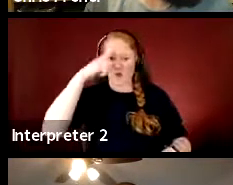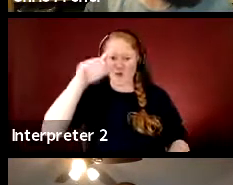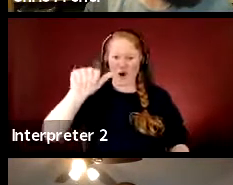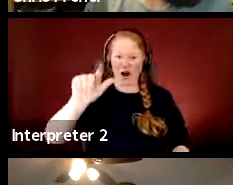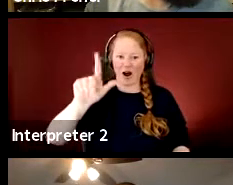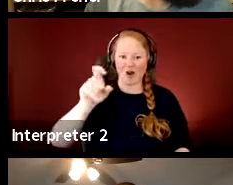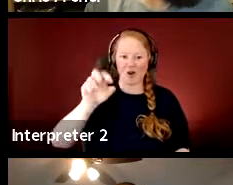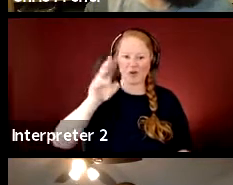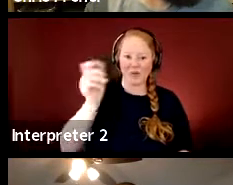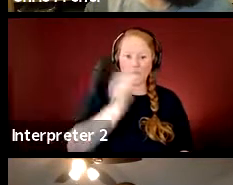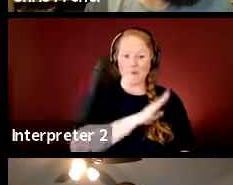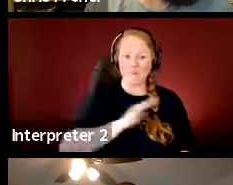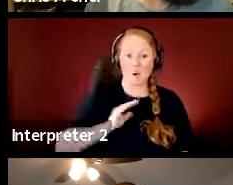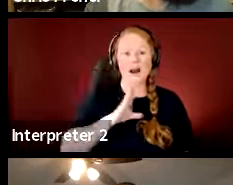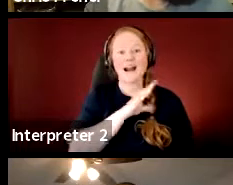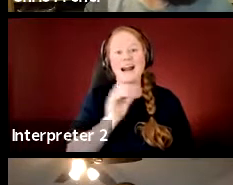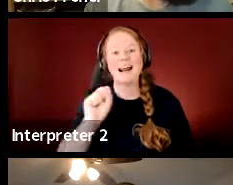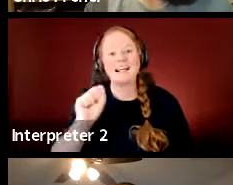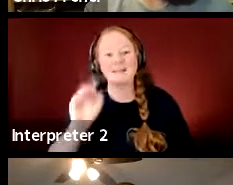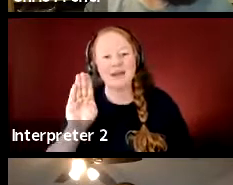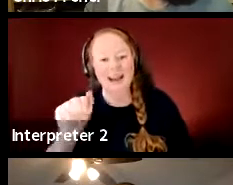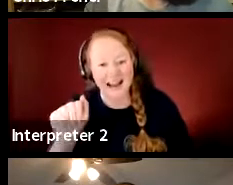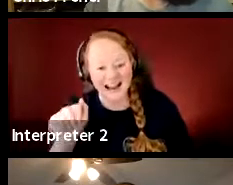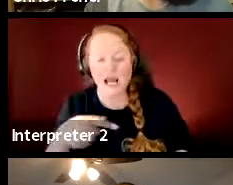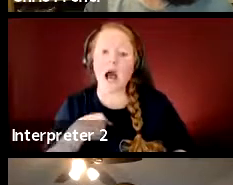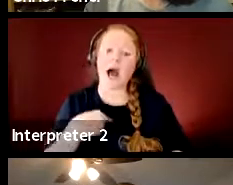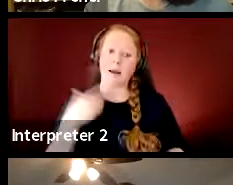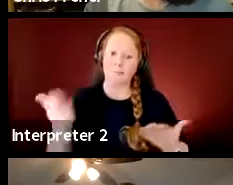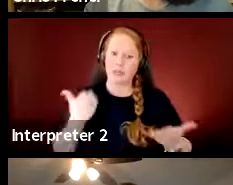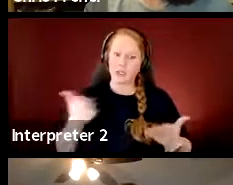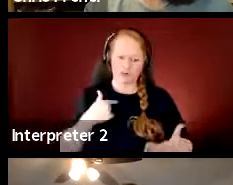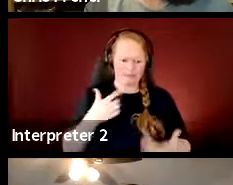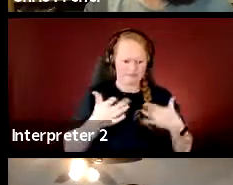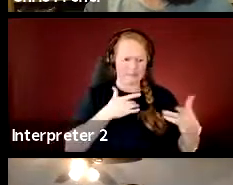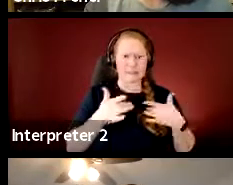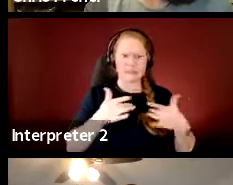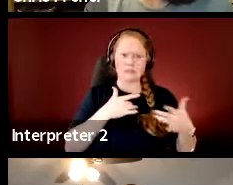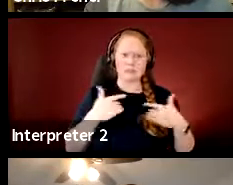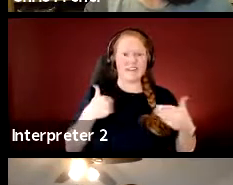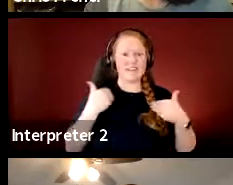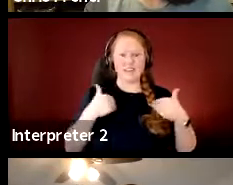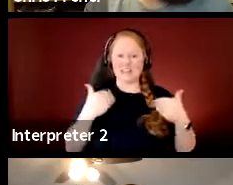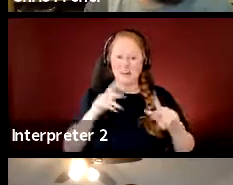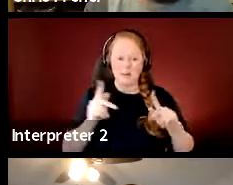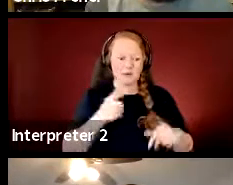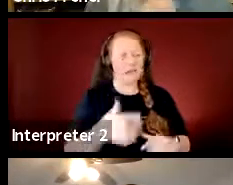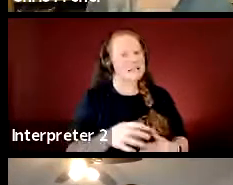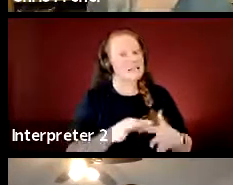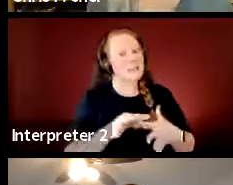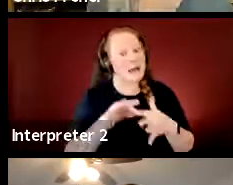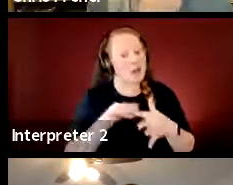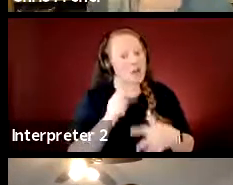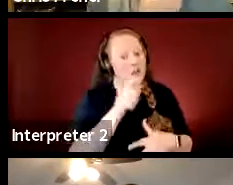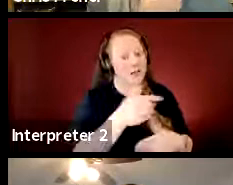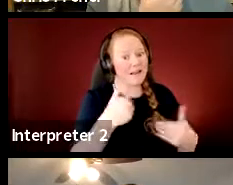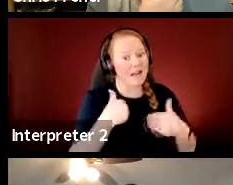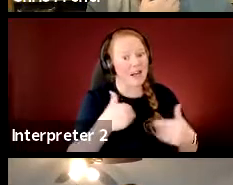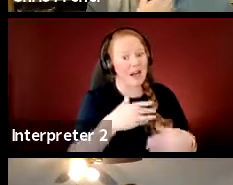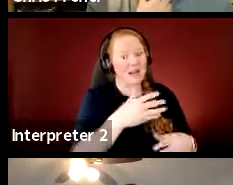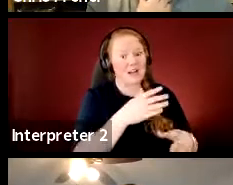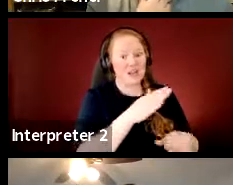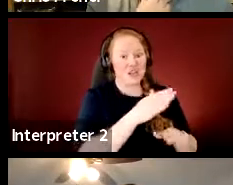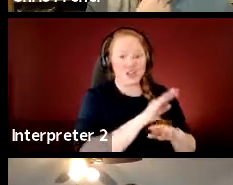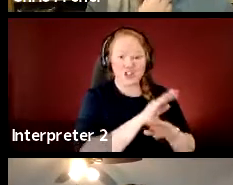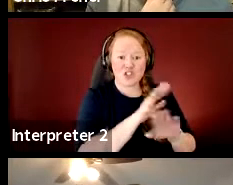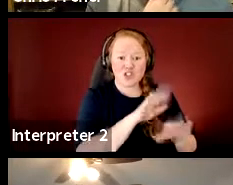SBA. I'm here because I have a lot of concerns about young people, especially our early childhood areas and social emotional impact that